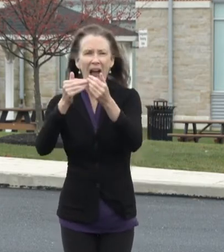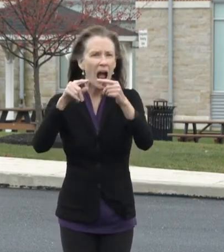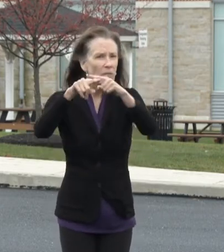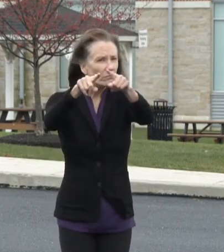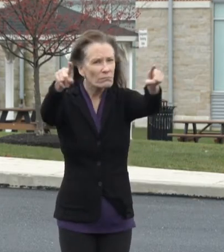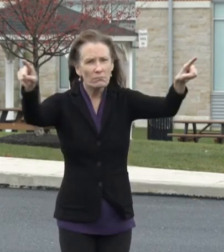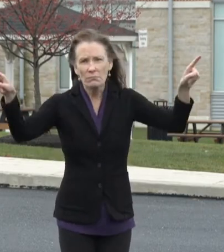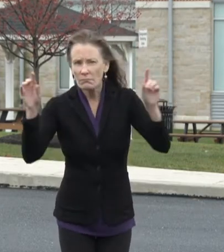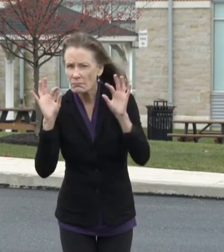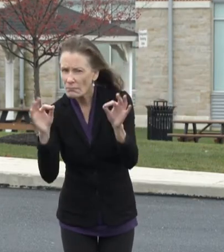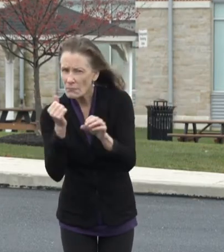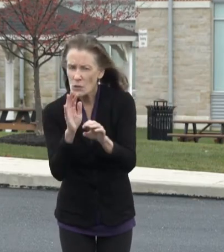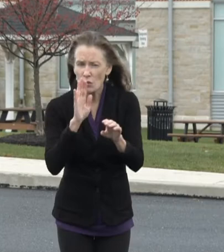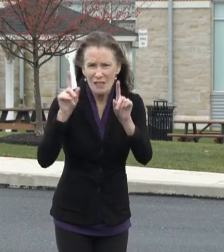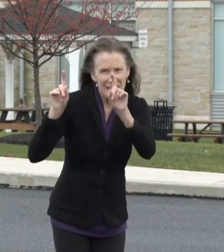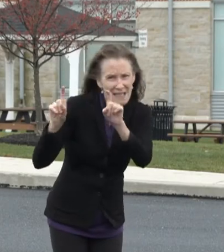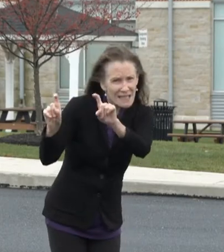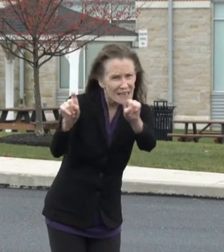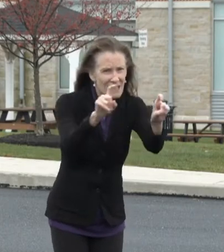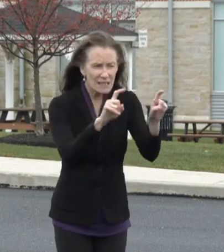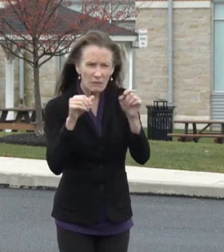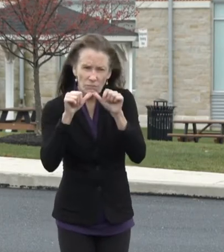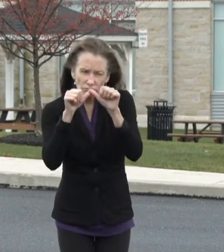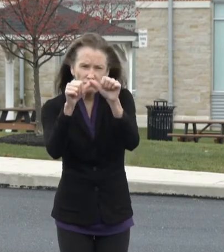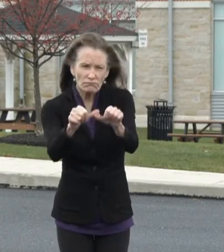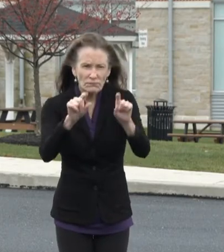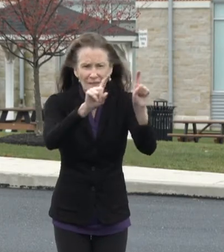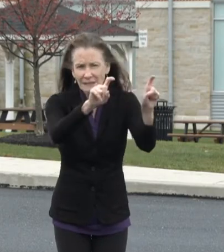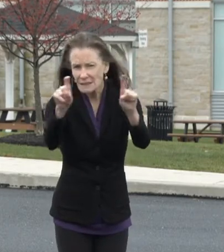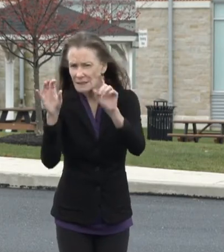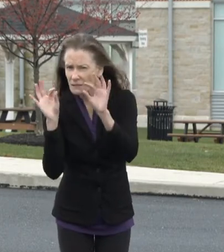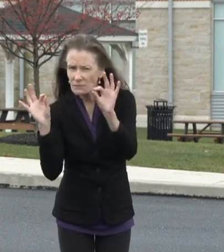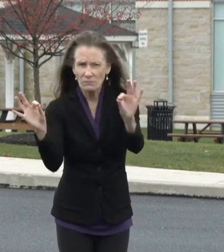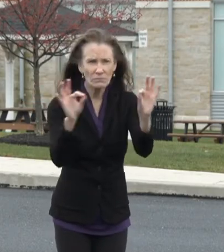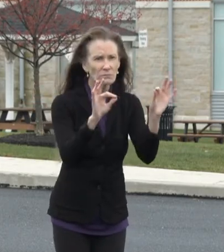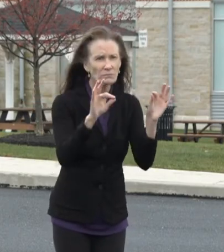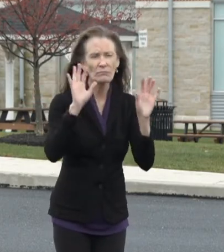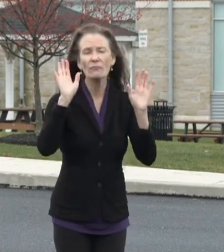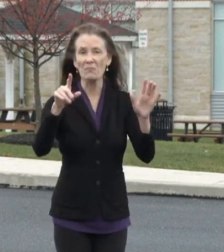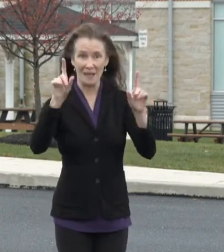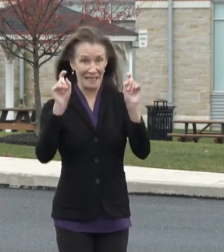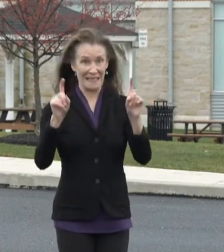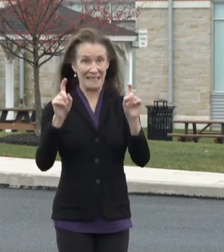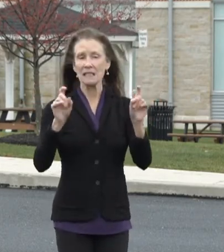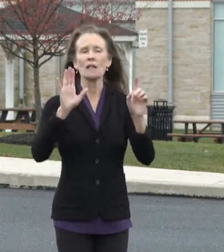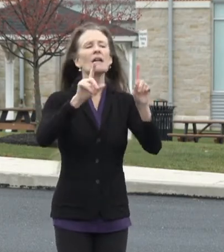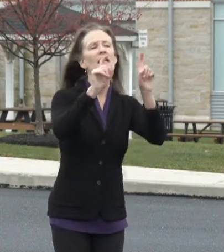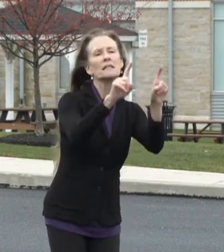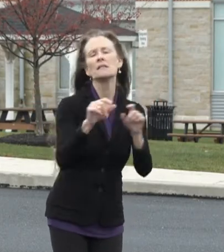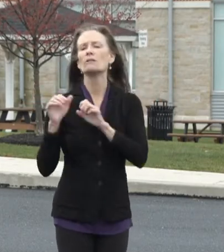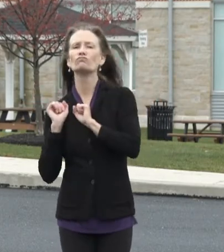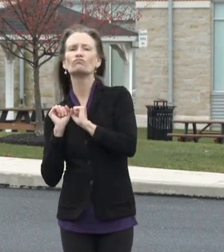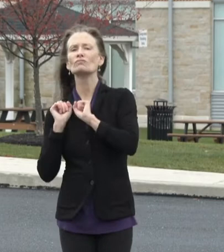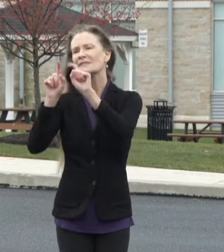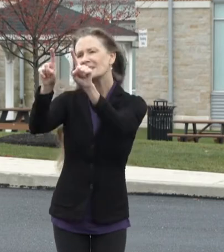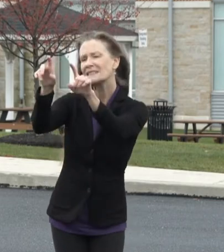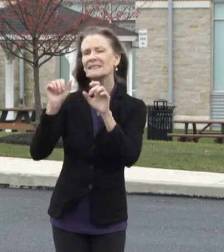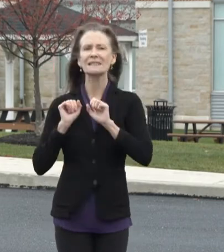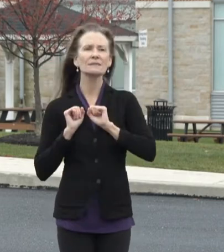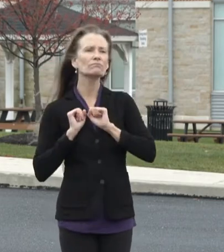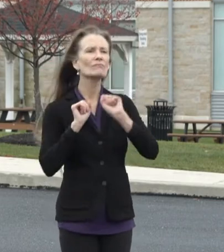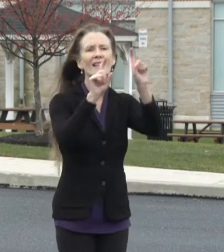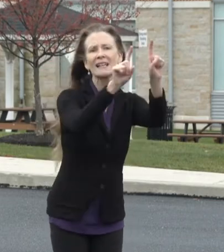testing processes once baseline testing was completed. Leadership at the Selins Grove Center conveyed that